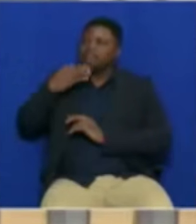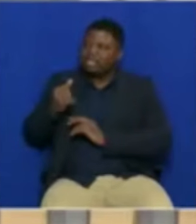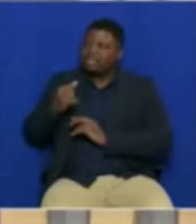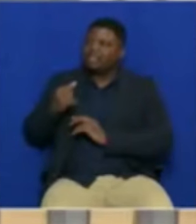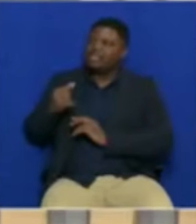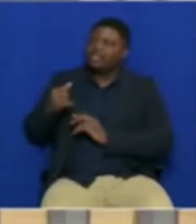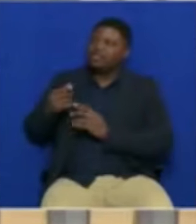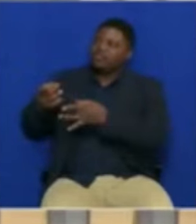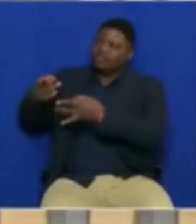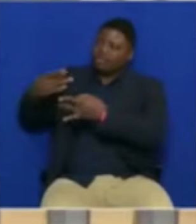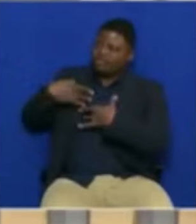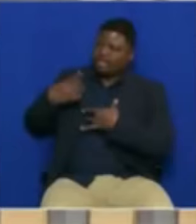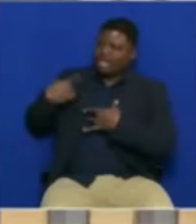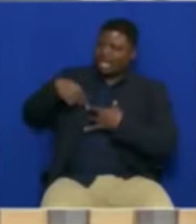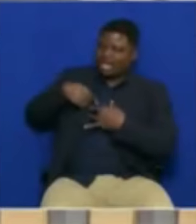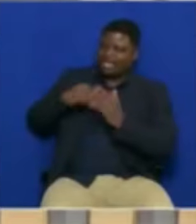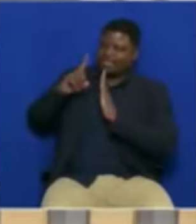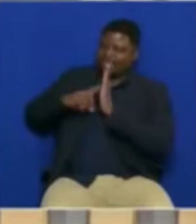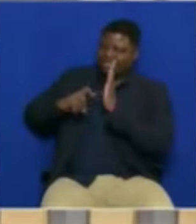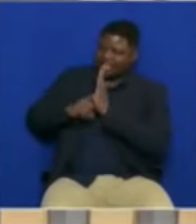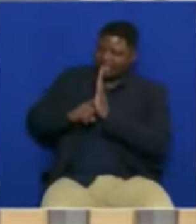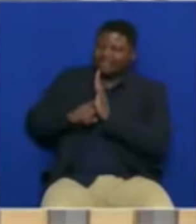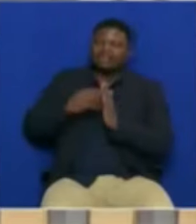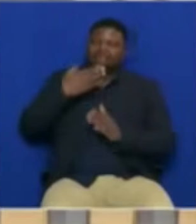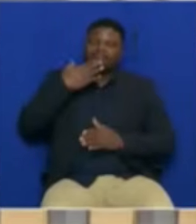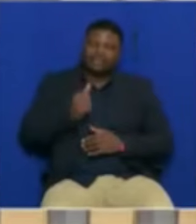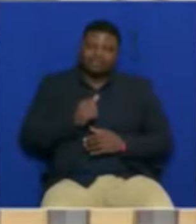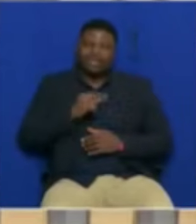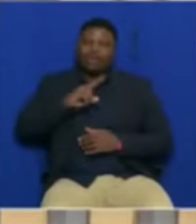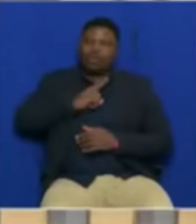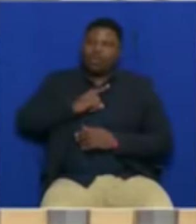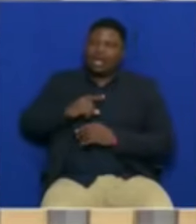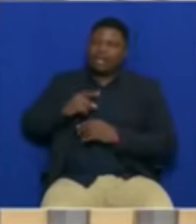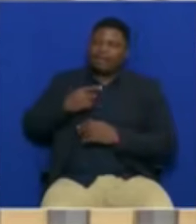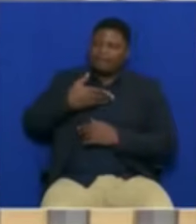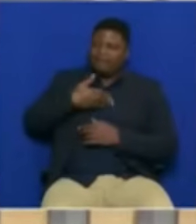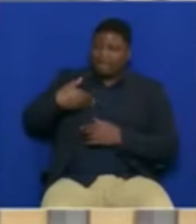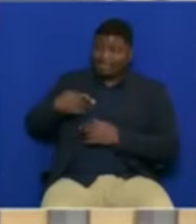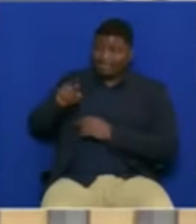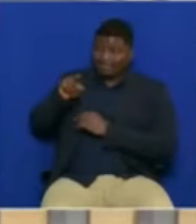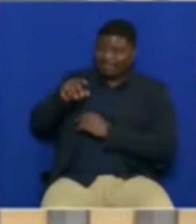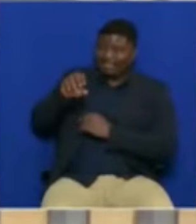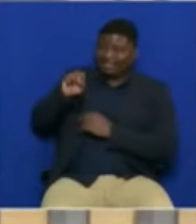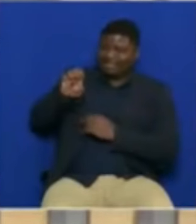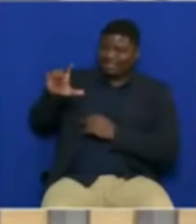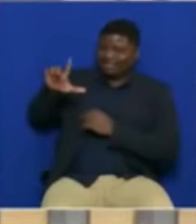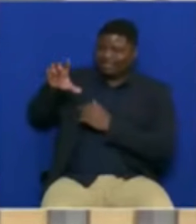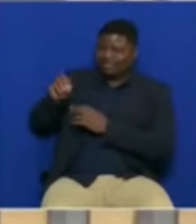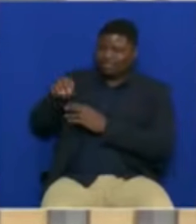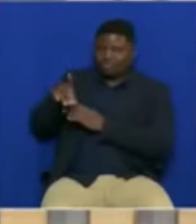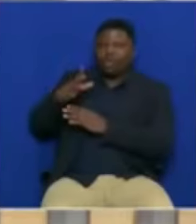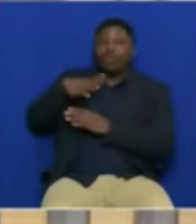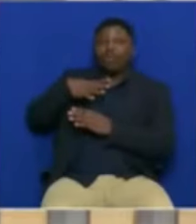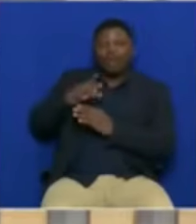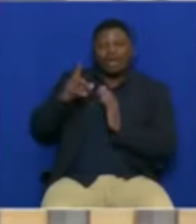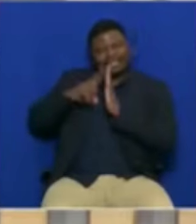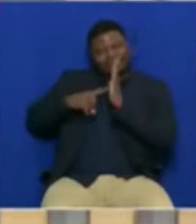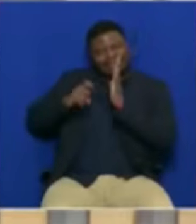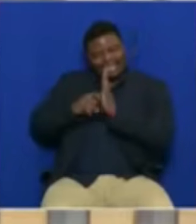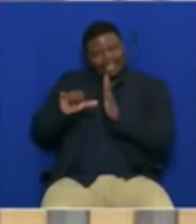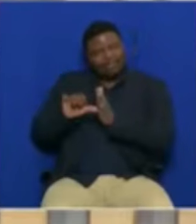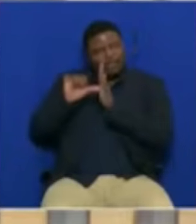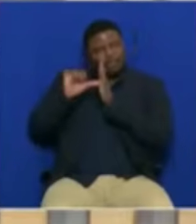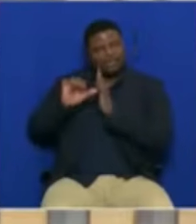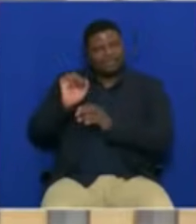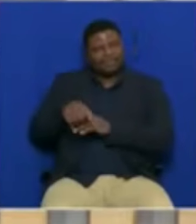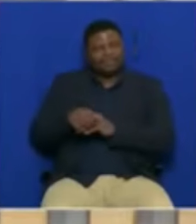it, Ms. Sildo is very much interested in dates. In dates? Yes. So, Commissioner, I cannot remember specific